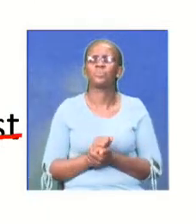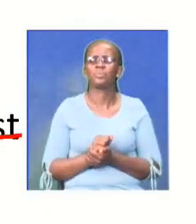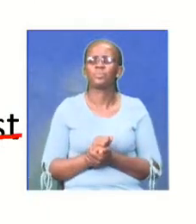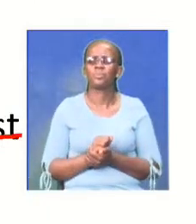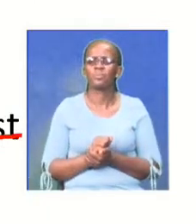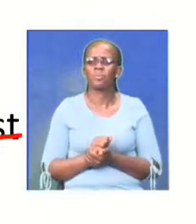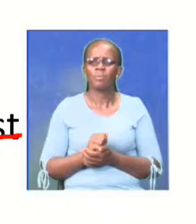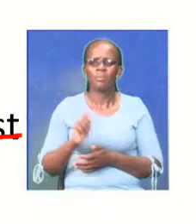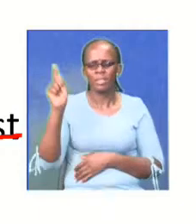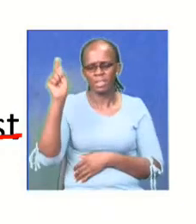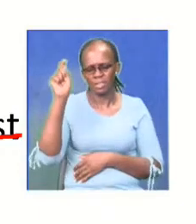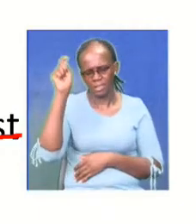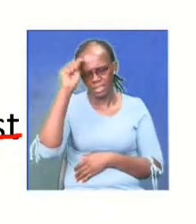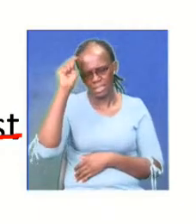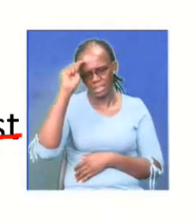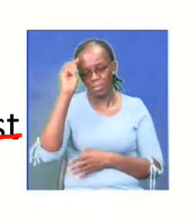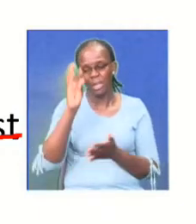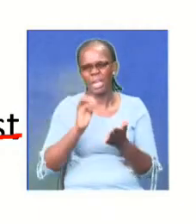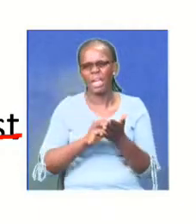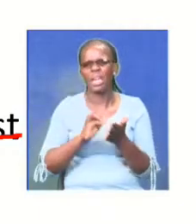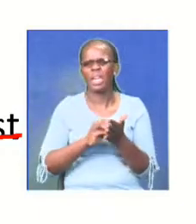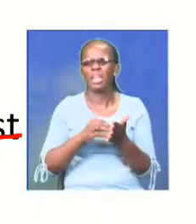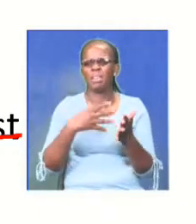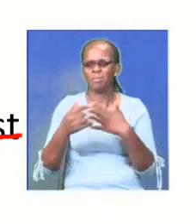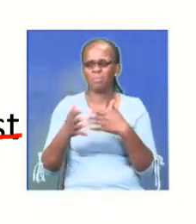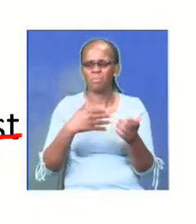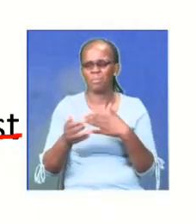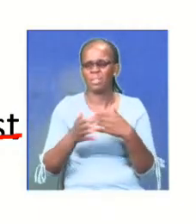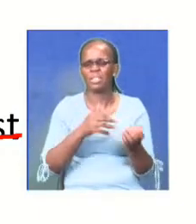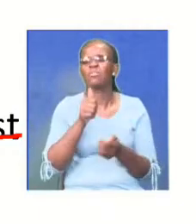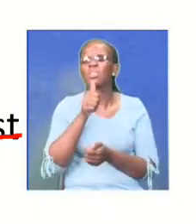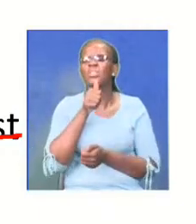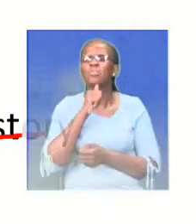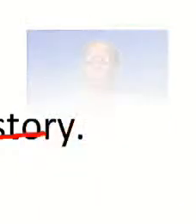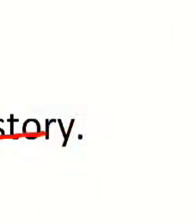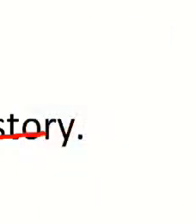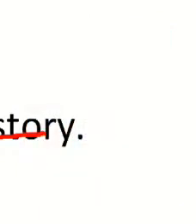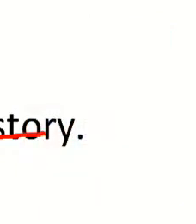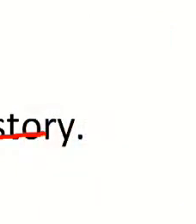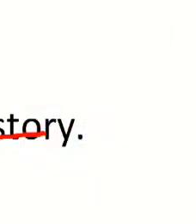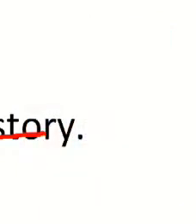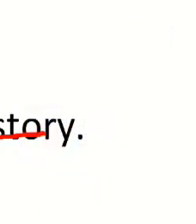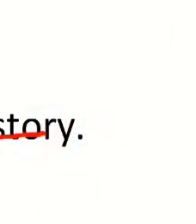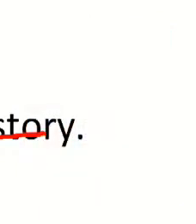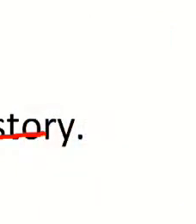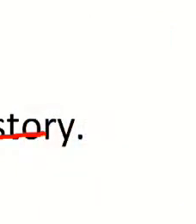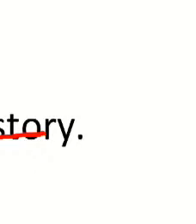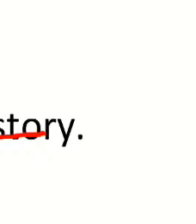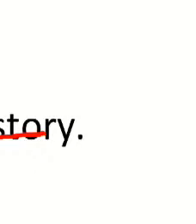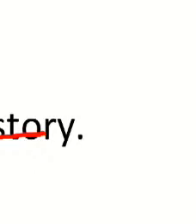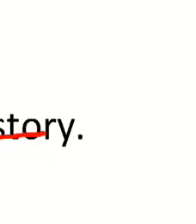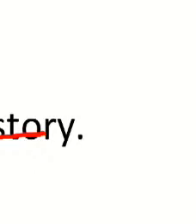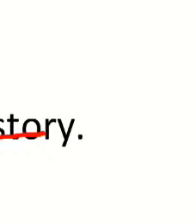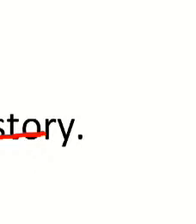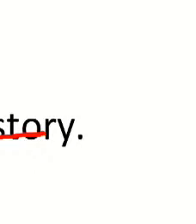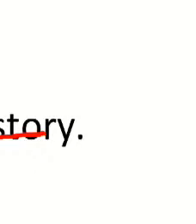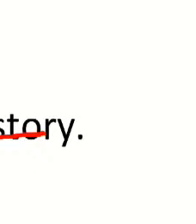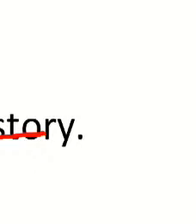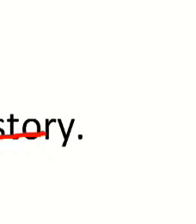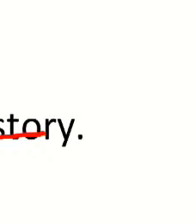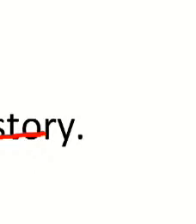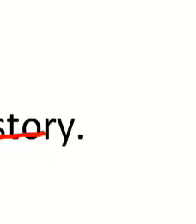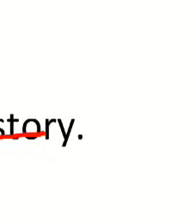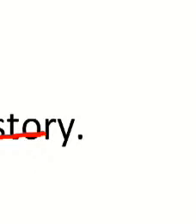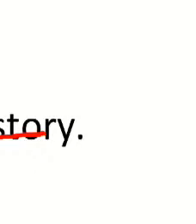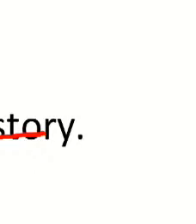do have your learning materials, which are the RSV Bible, a pen, and an exercise book